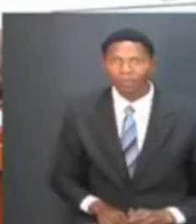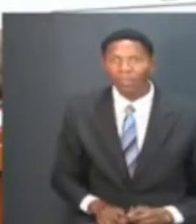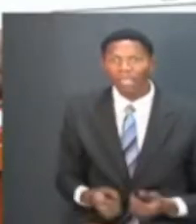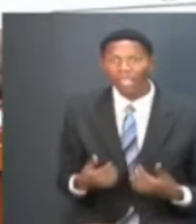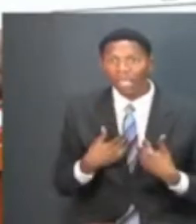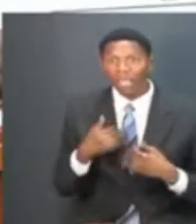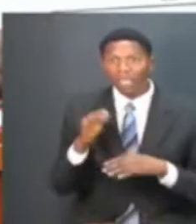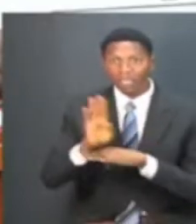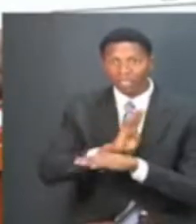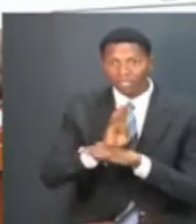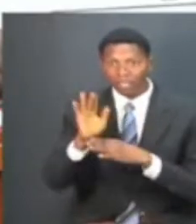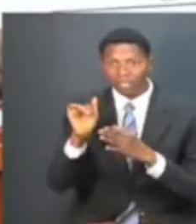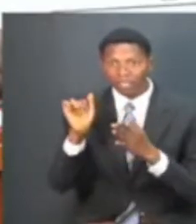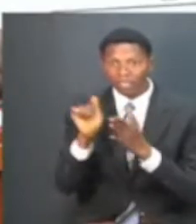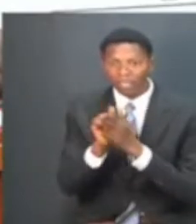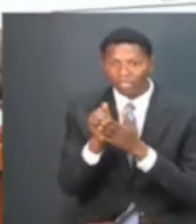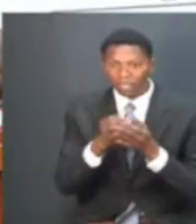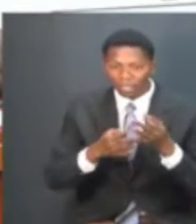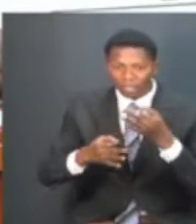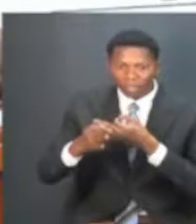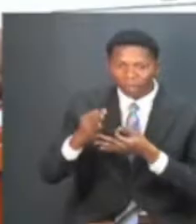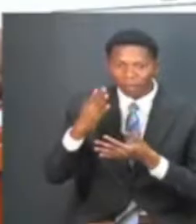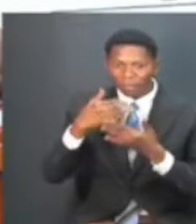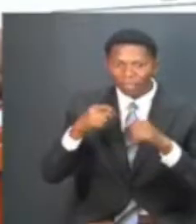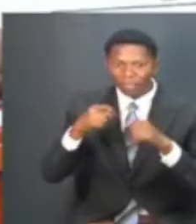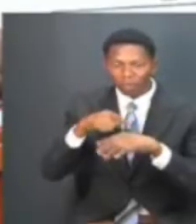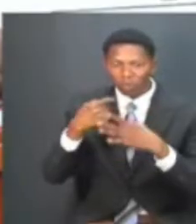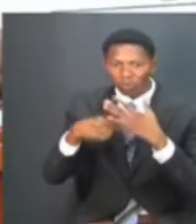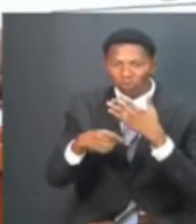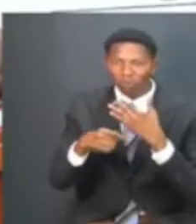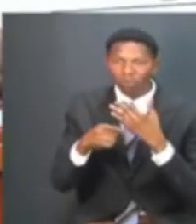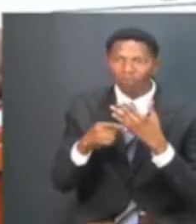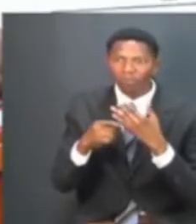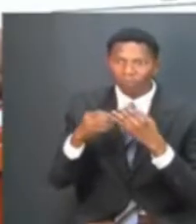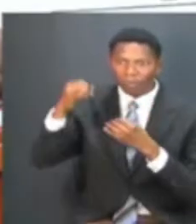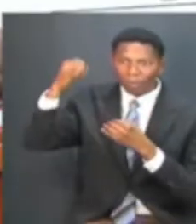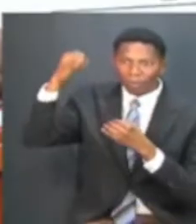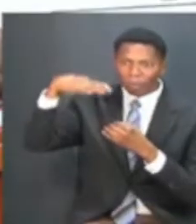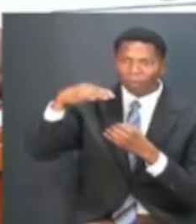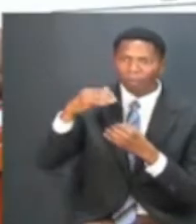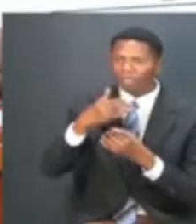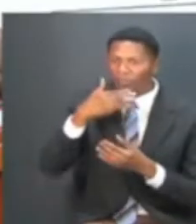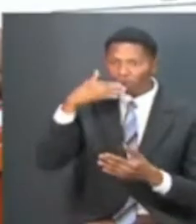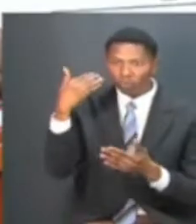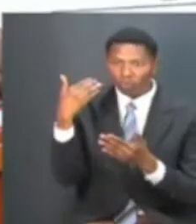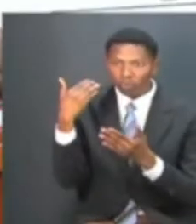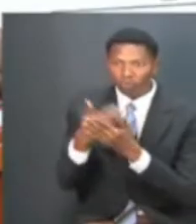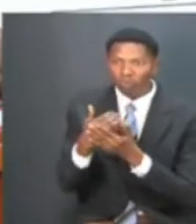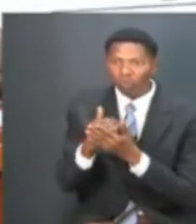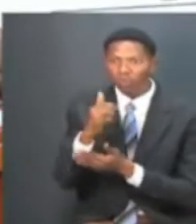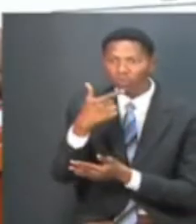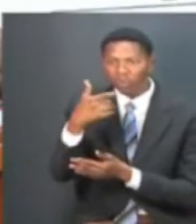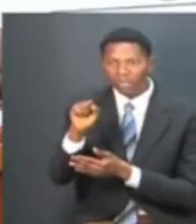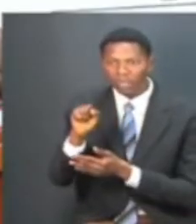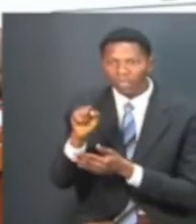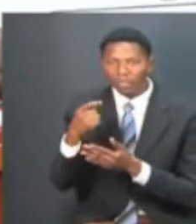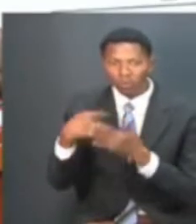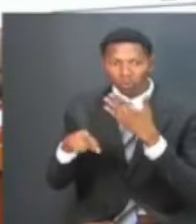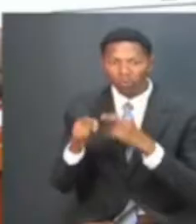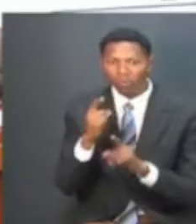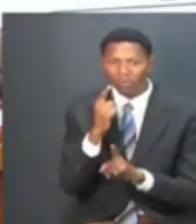replaced home kerosene lamps with brighter and cleaner burning gas in the middle to